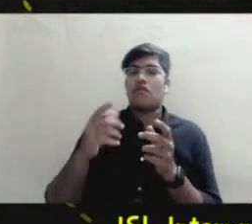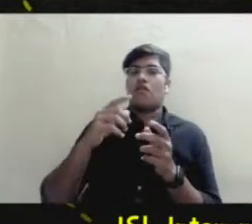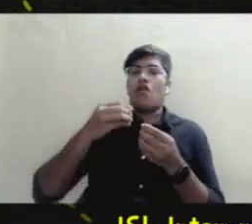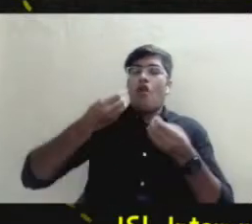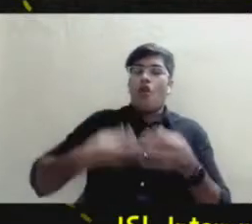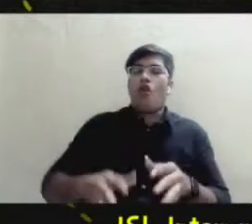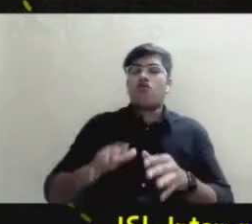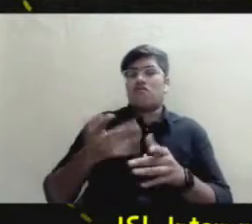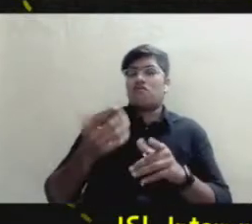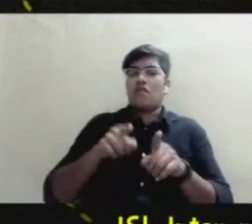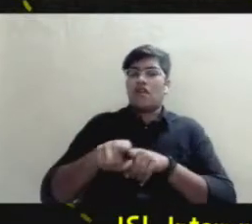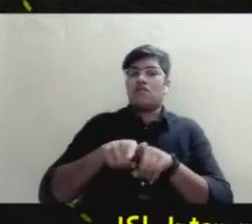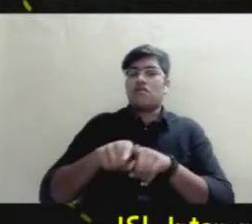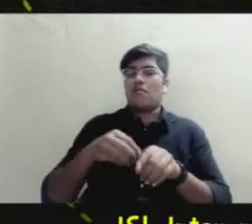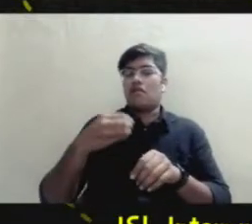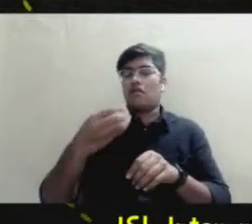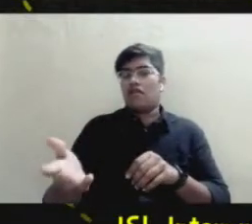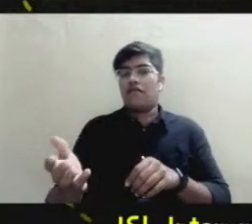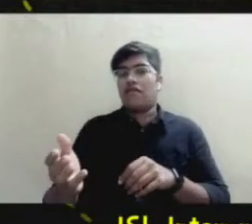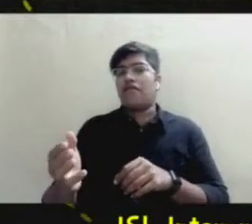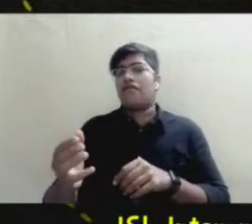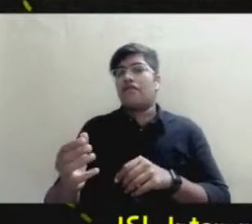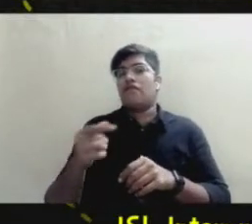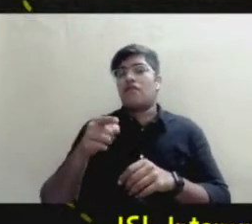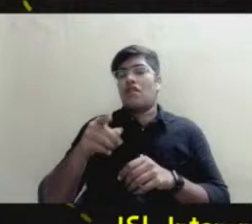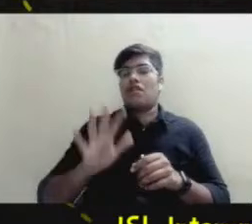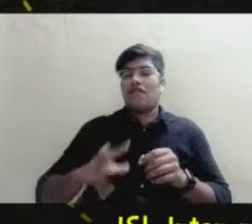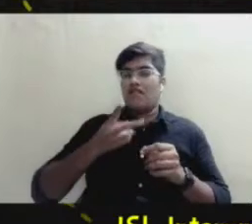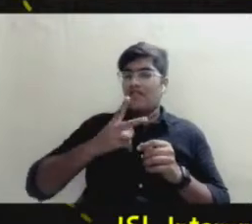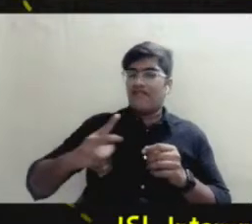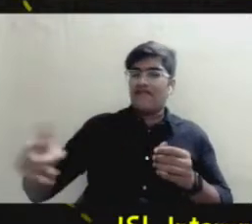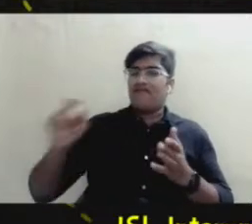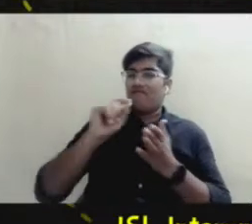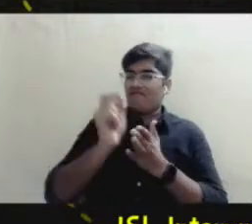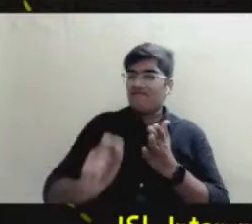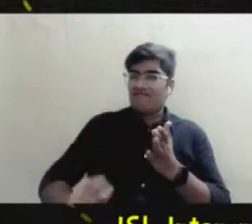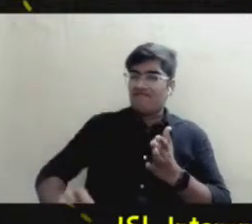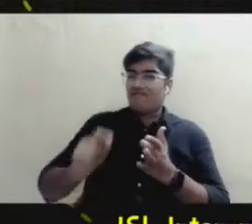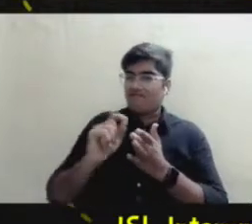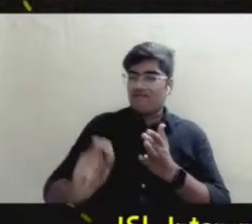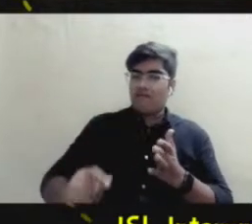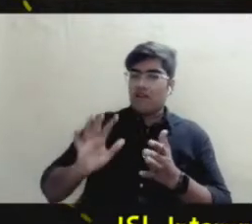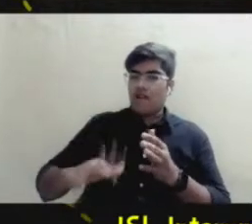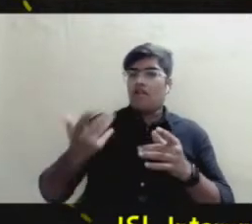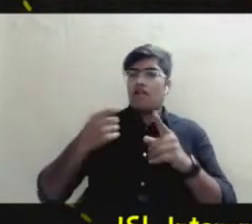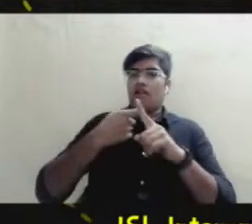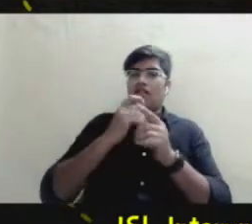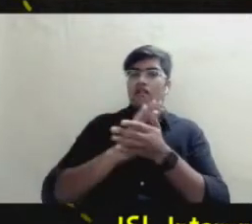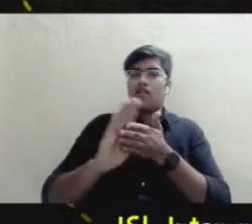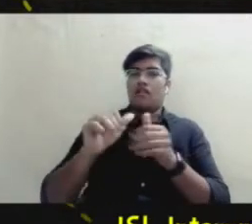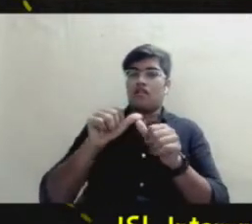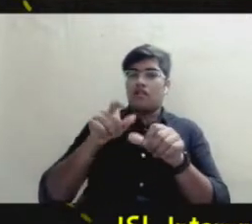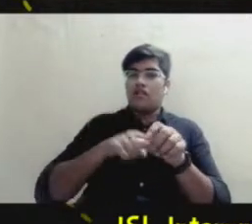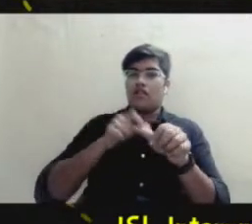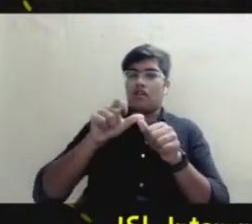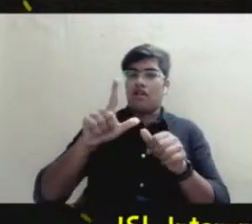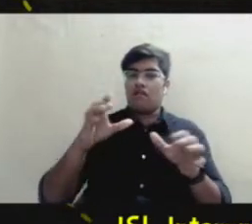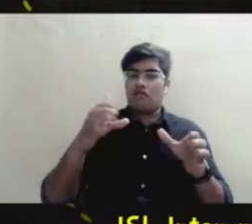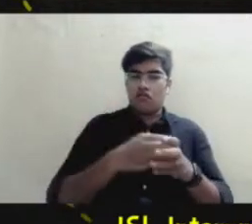example, that is described in a lot of the poetry that we sing both in Khayal and Tumri. There's almost